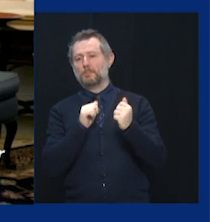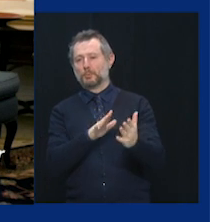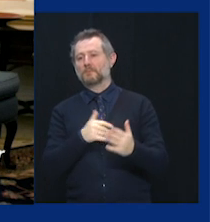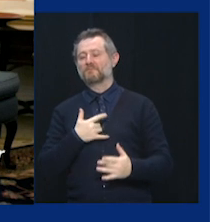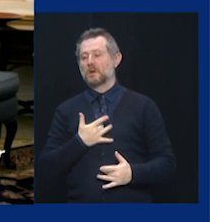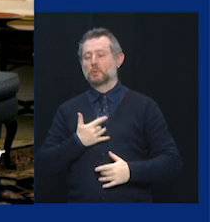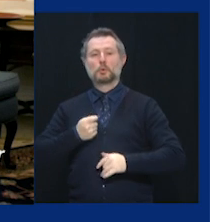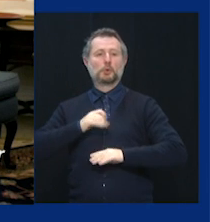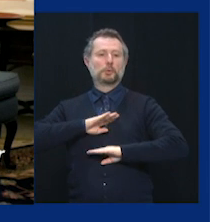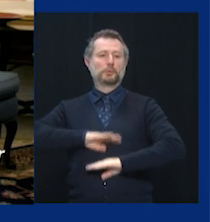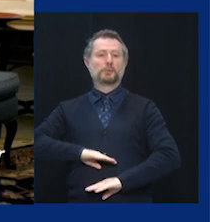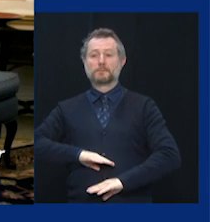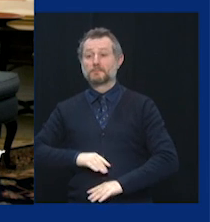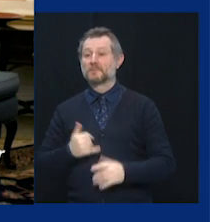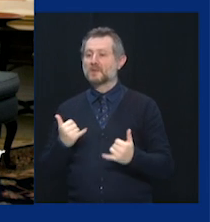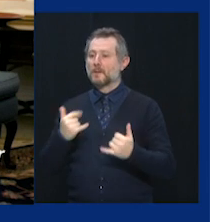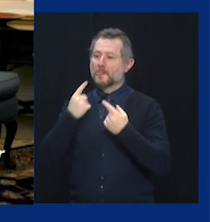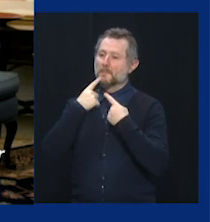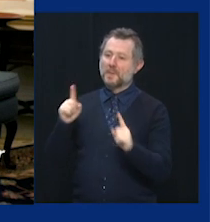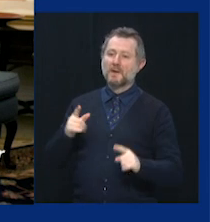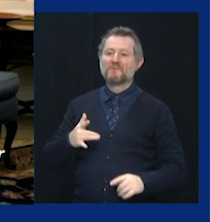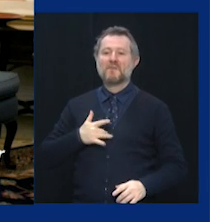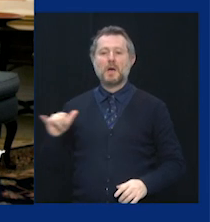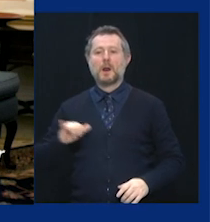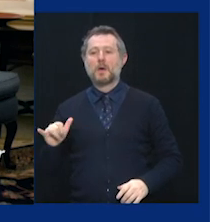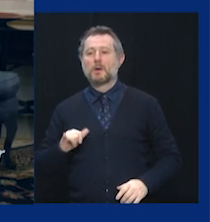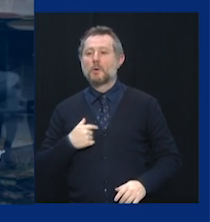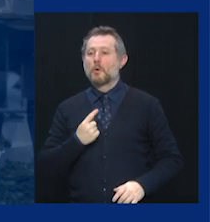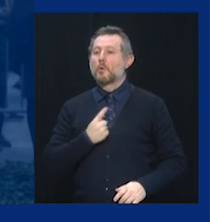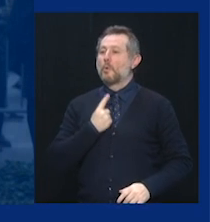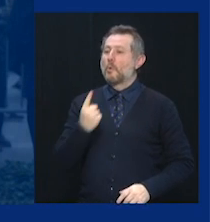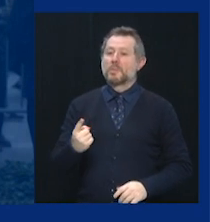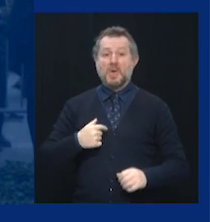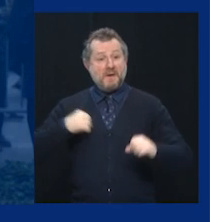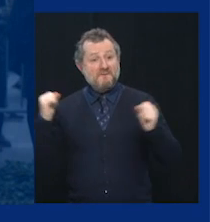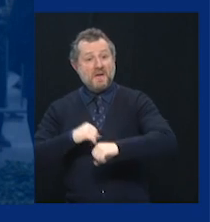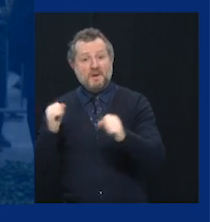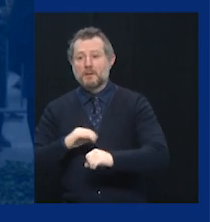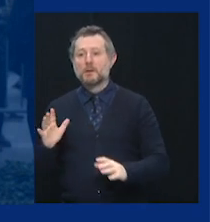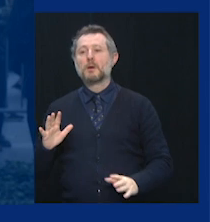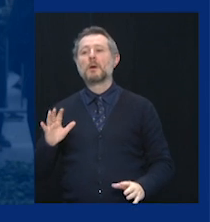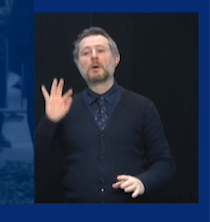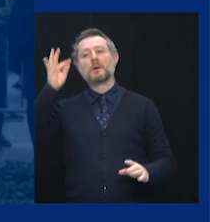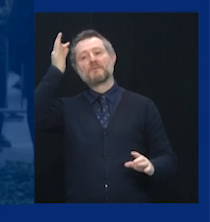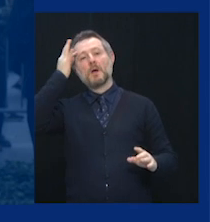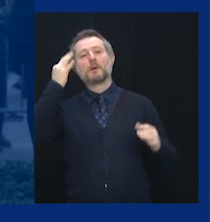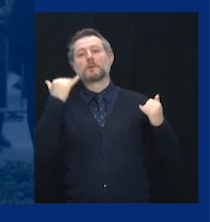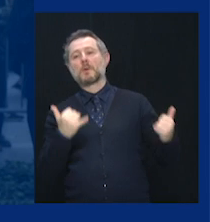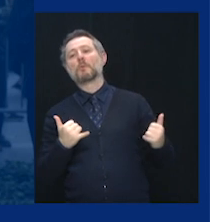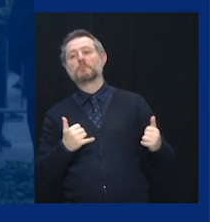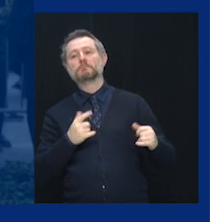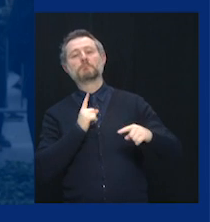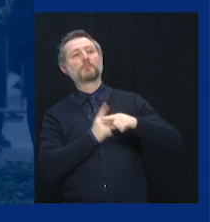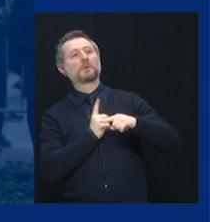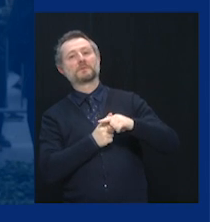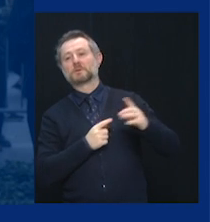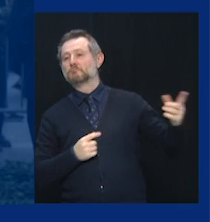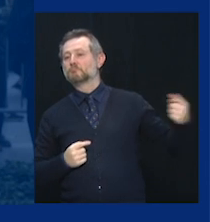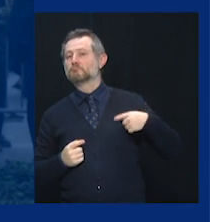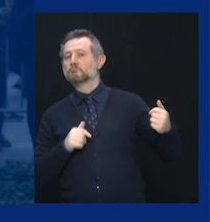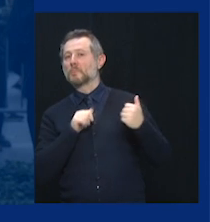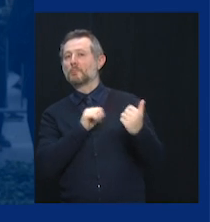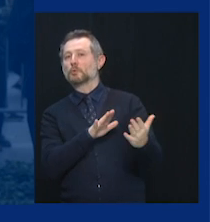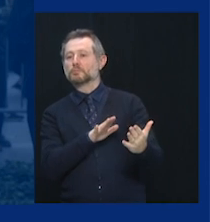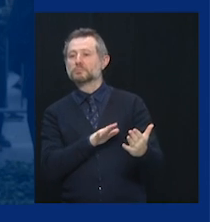You know, the federal government is actually doing something positive, and it's a real